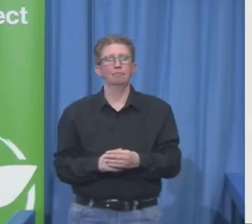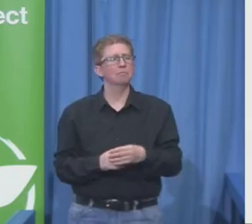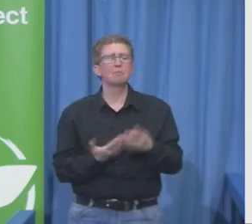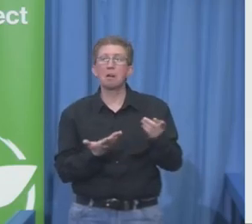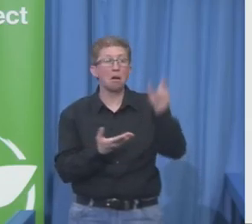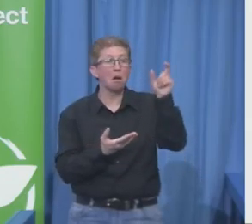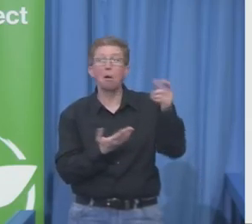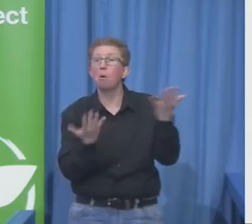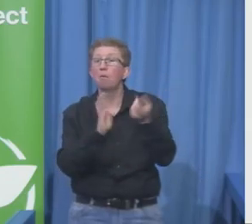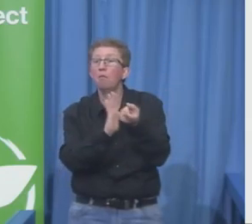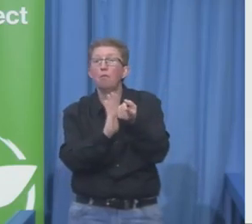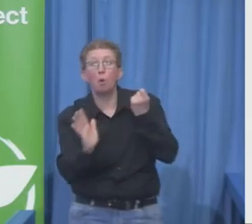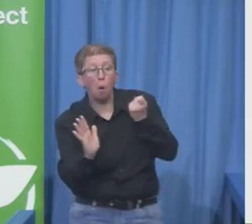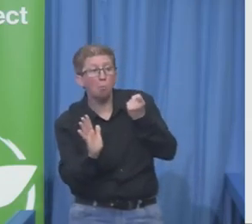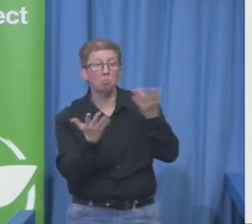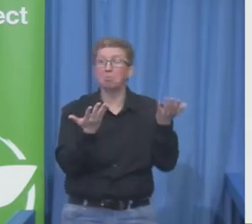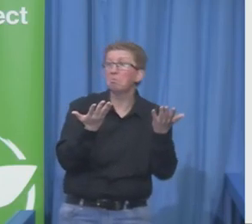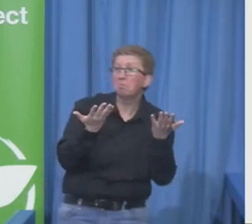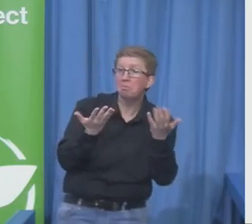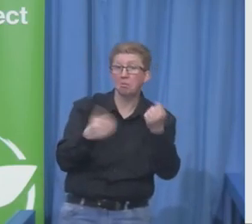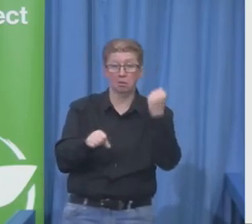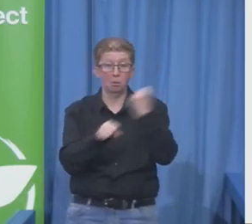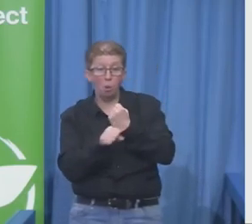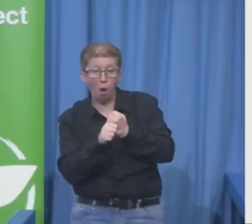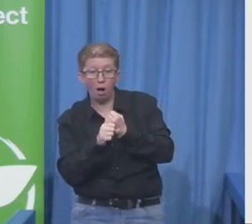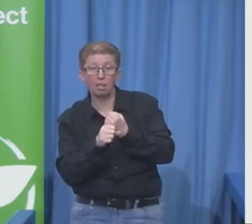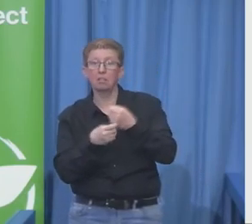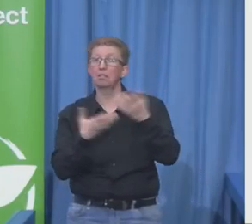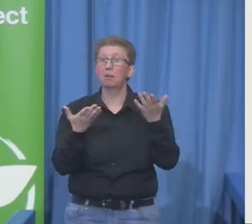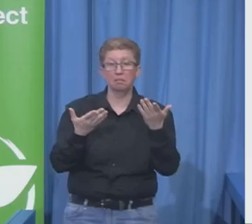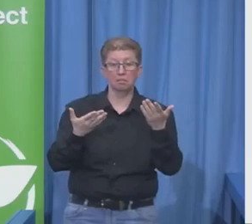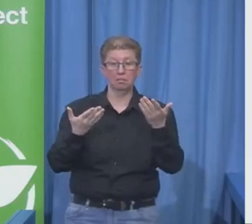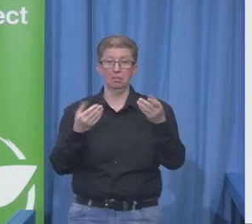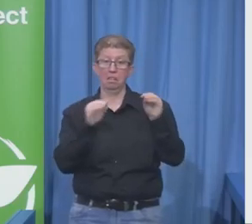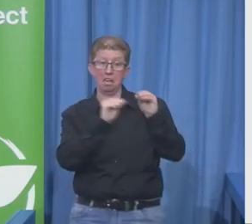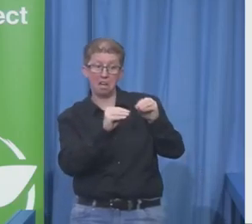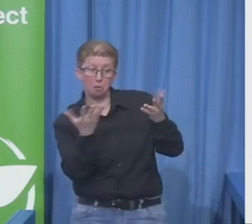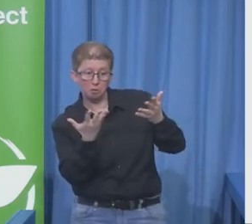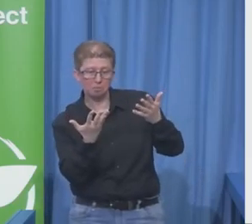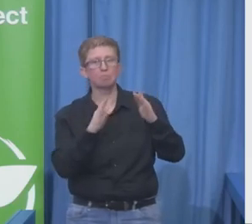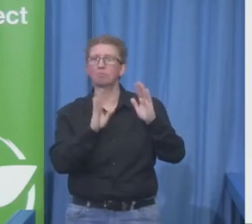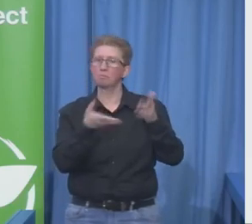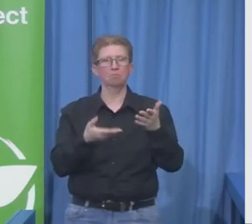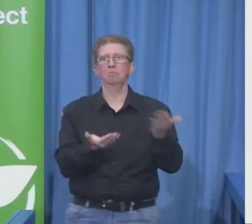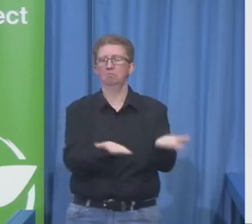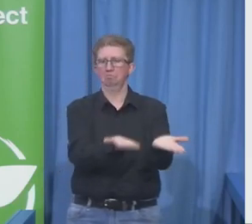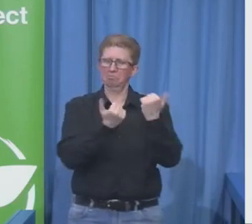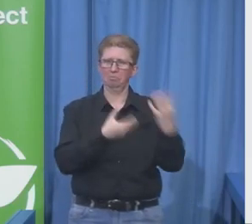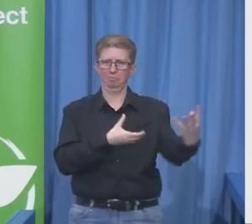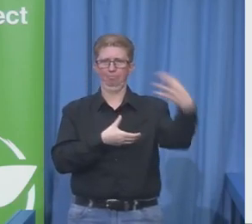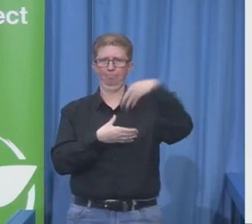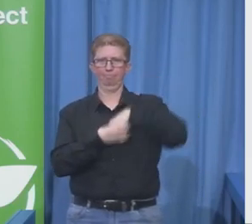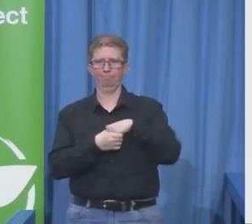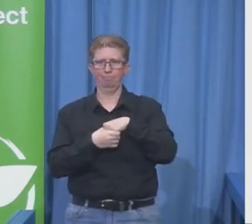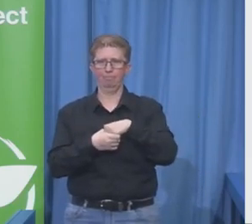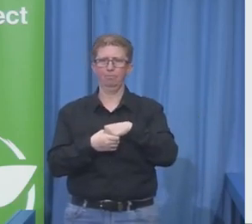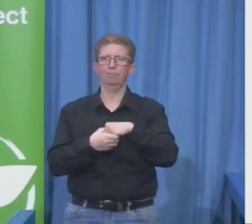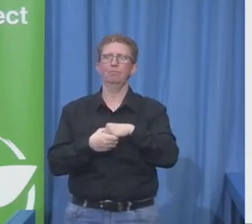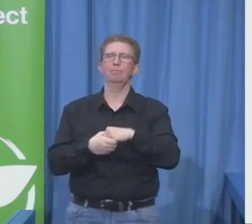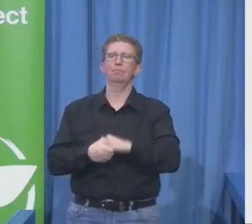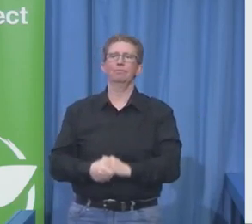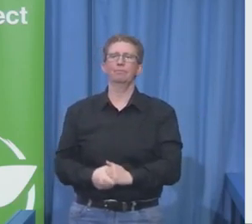about 8 years back, and we have really, over a period of time, not just